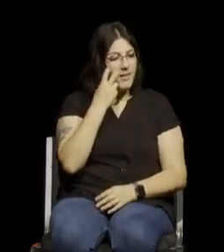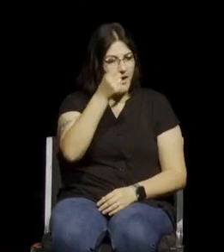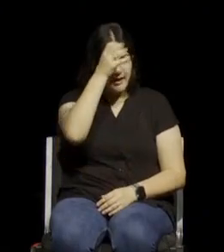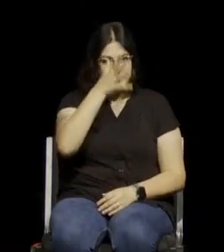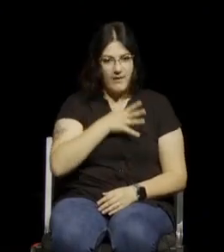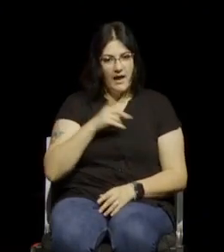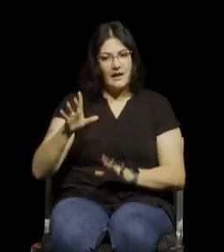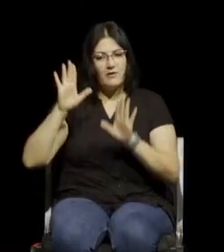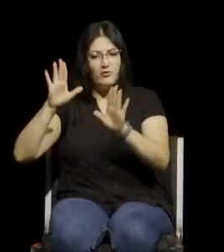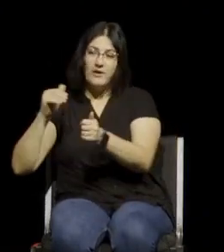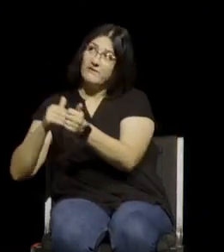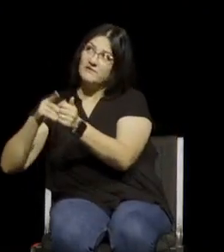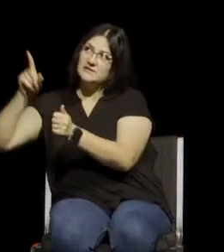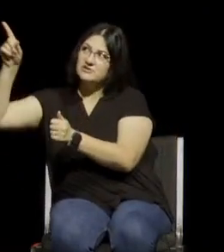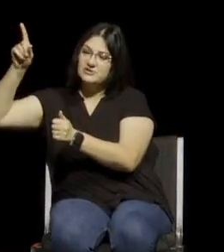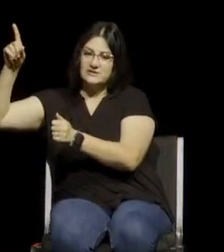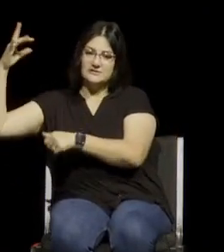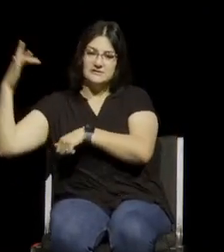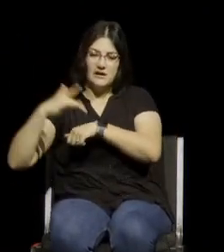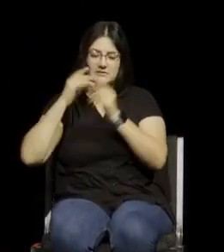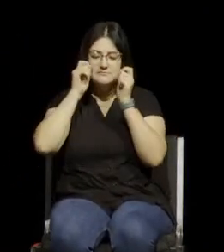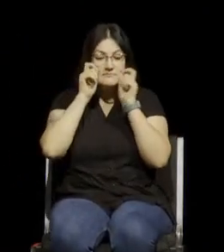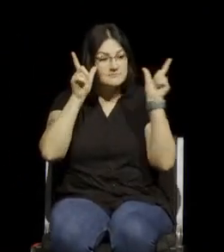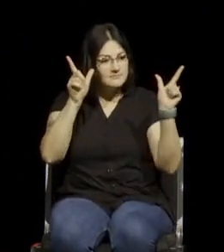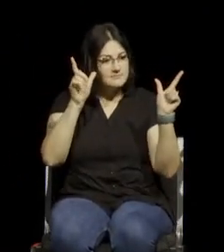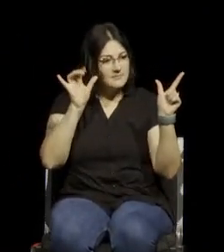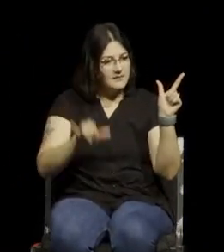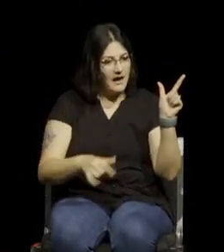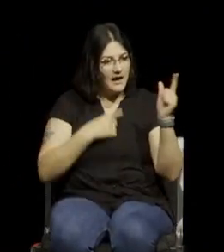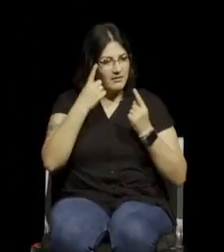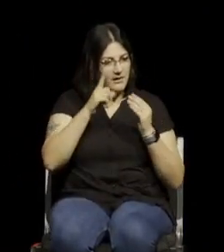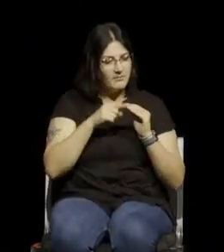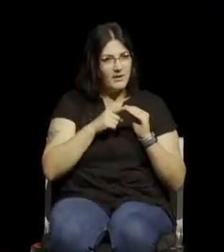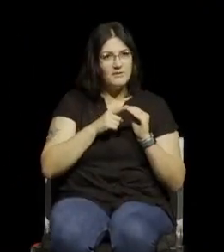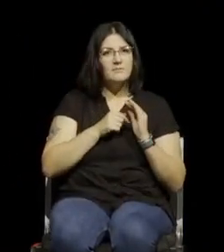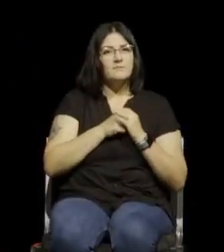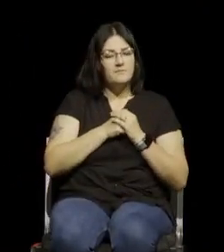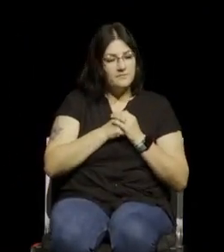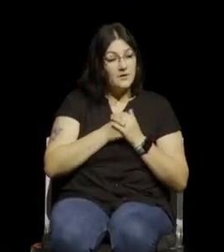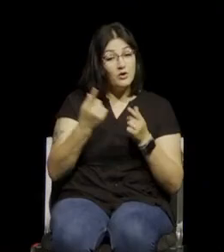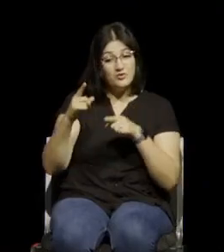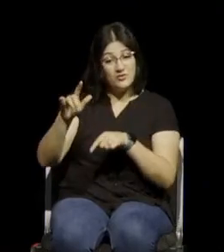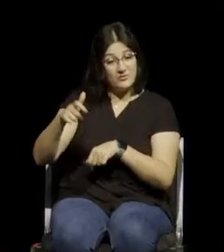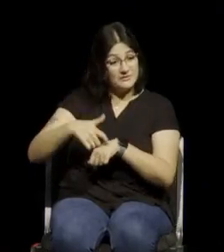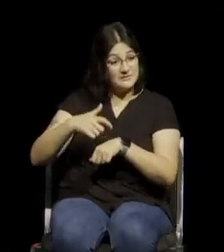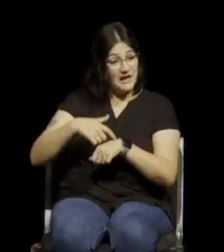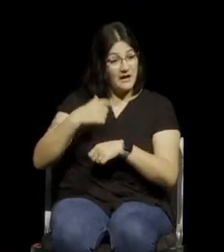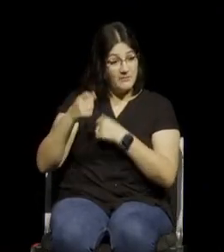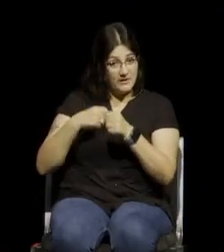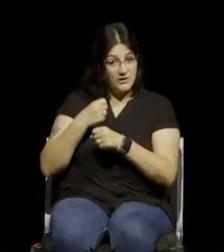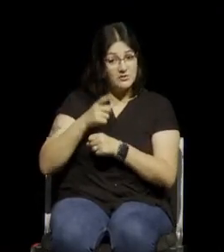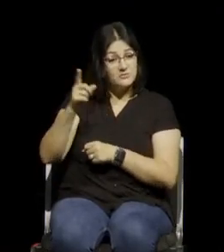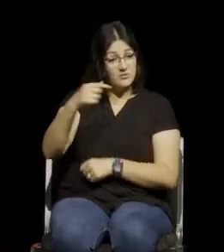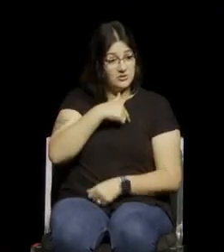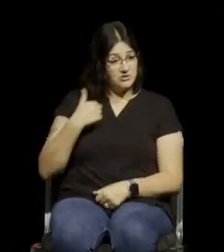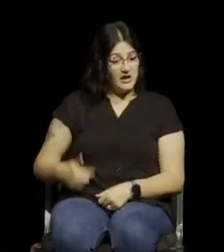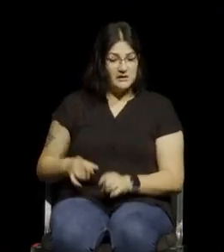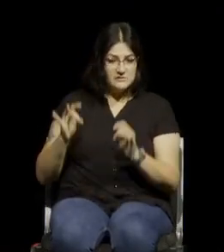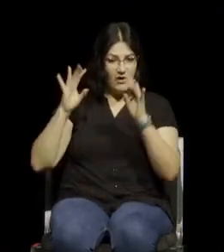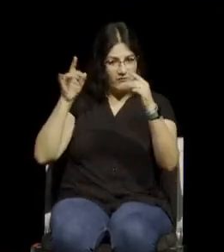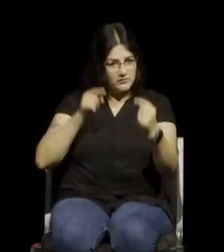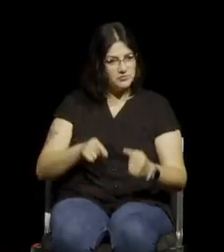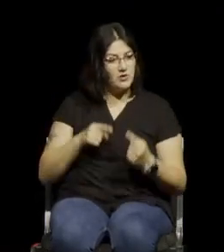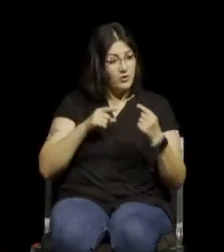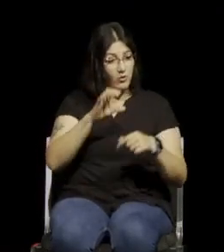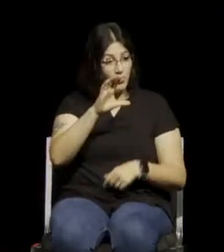great physician's touch that brought him from utter darkness into glorious light. During those years of China's greatest troubles, the